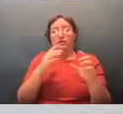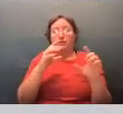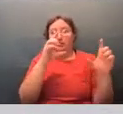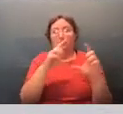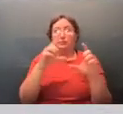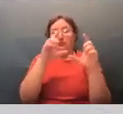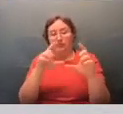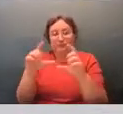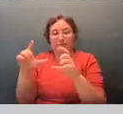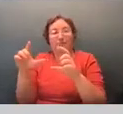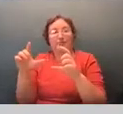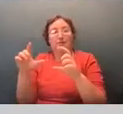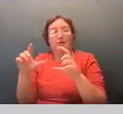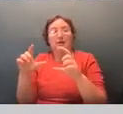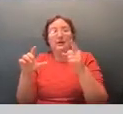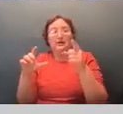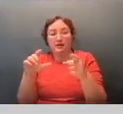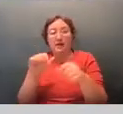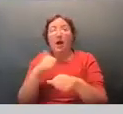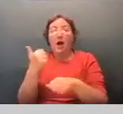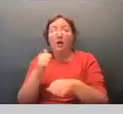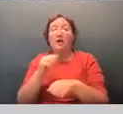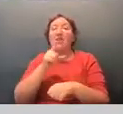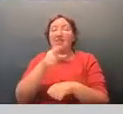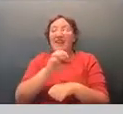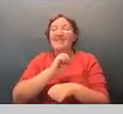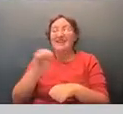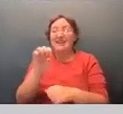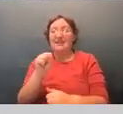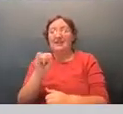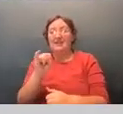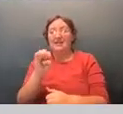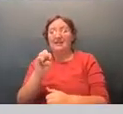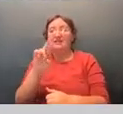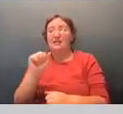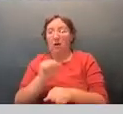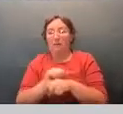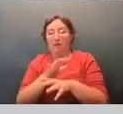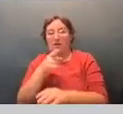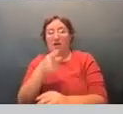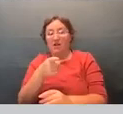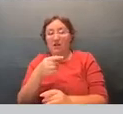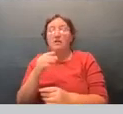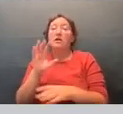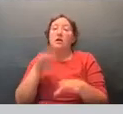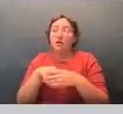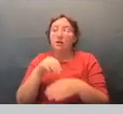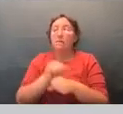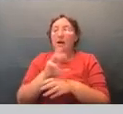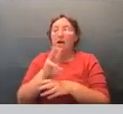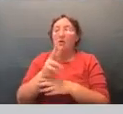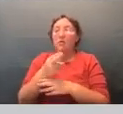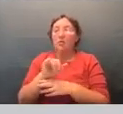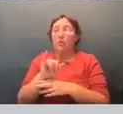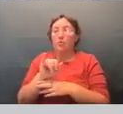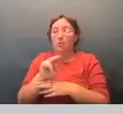sickness with this, is we have now the Eastern Sierras. And up here, we have Mount Whitney, which we'll visit a little bit